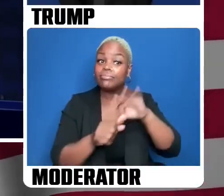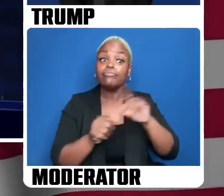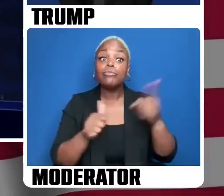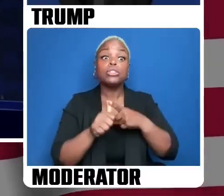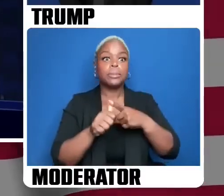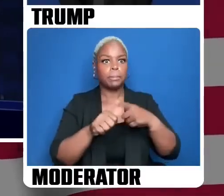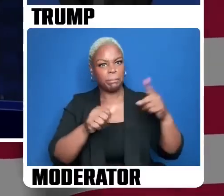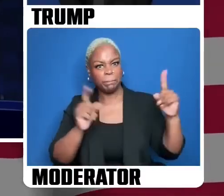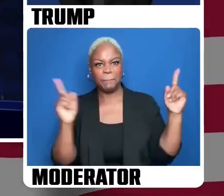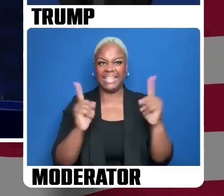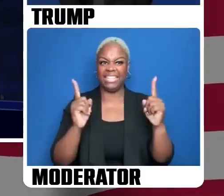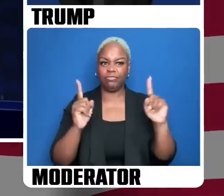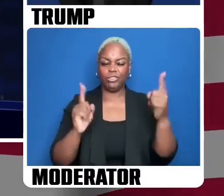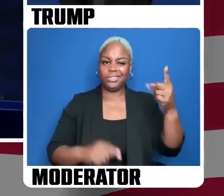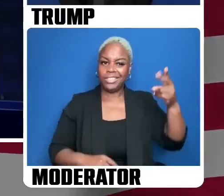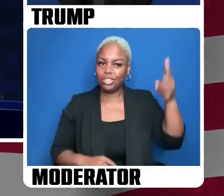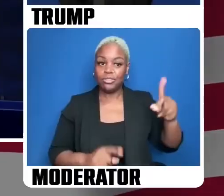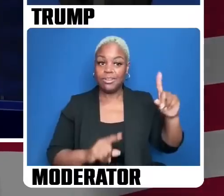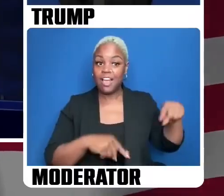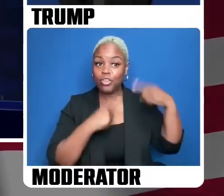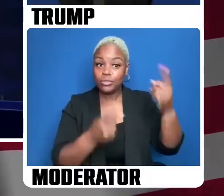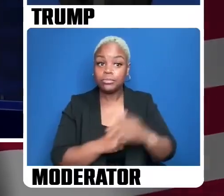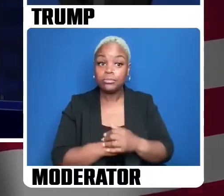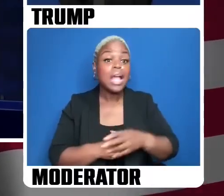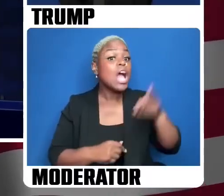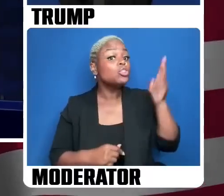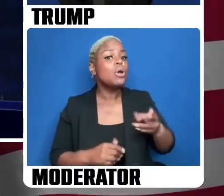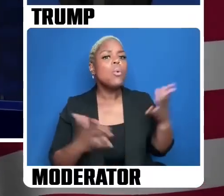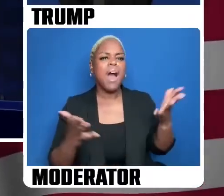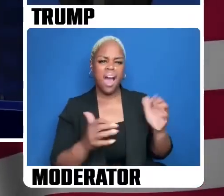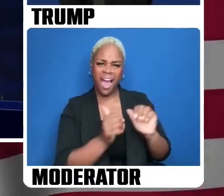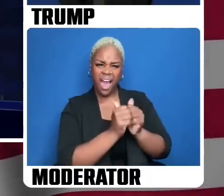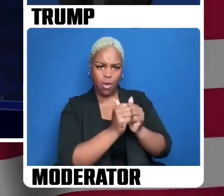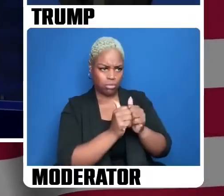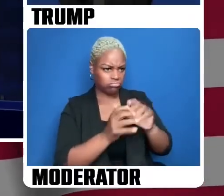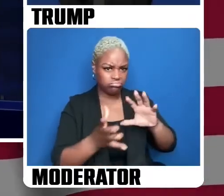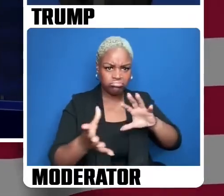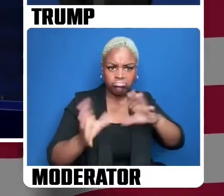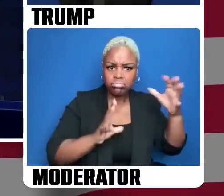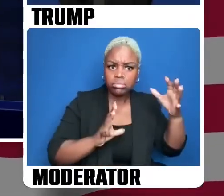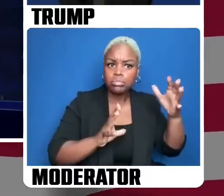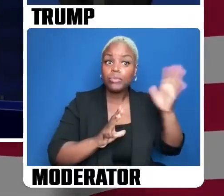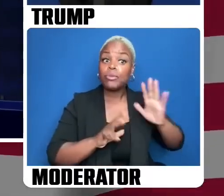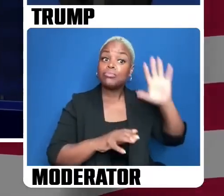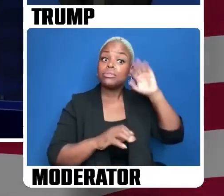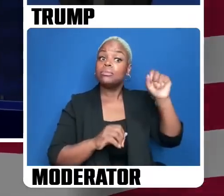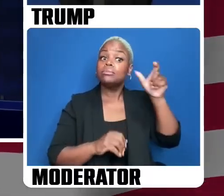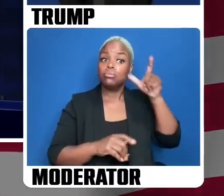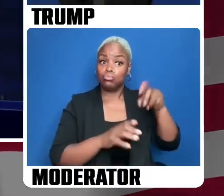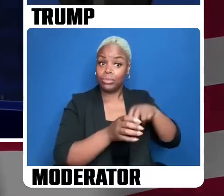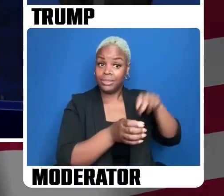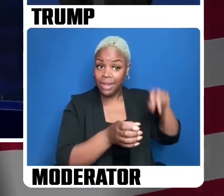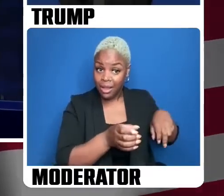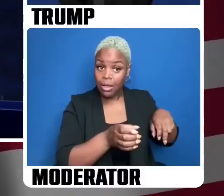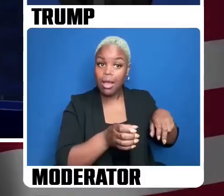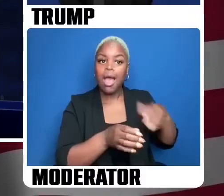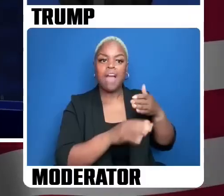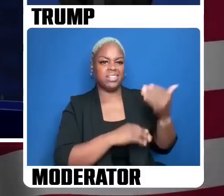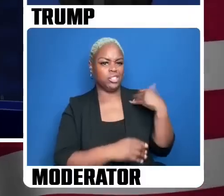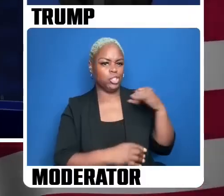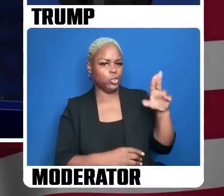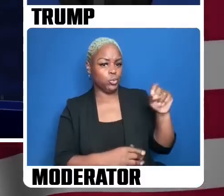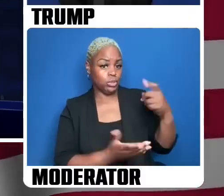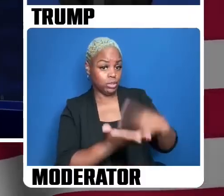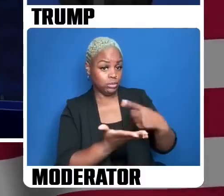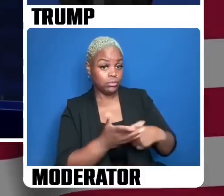president upended just weeks ago. President Biden withdrawing after his last debate. Donald Trump now up against a new opponent. The candidates